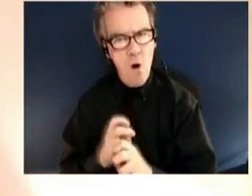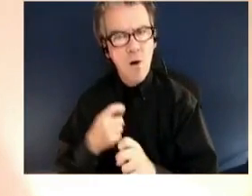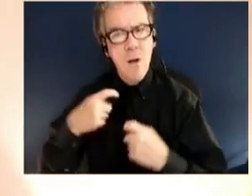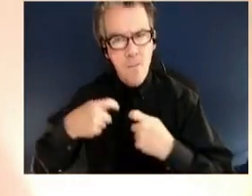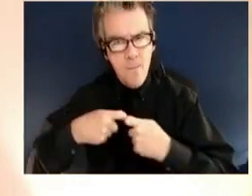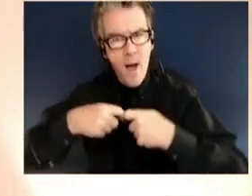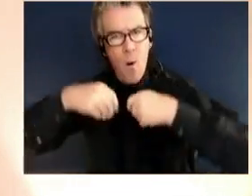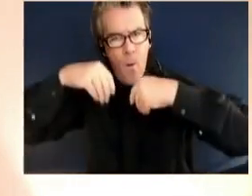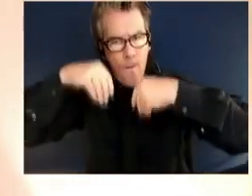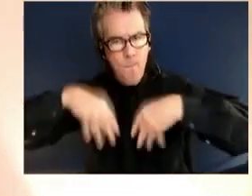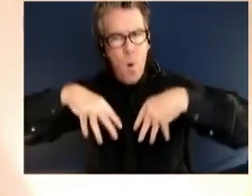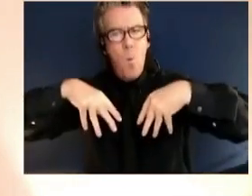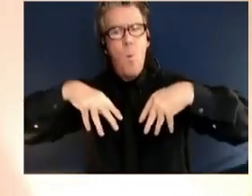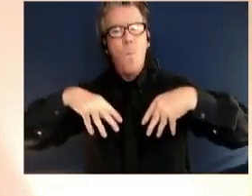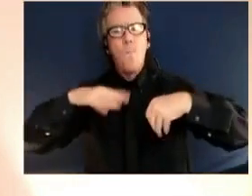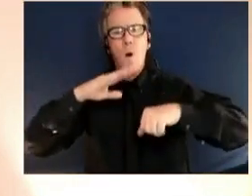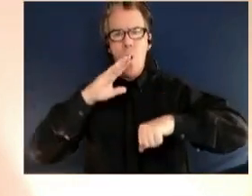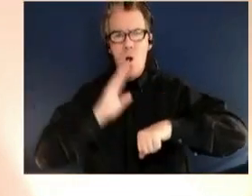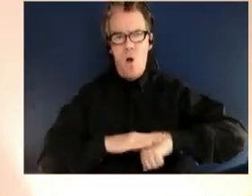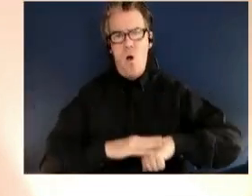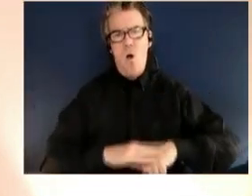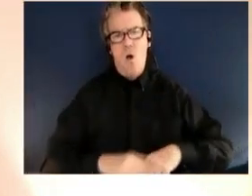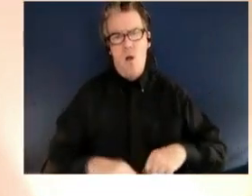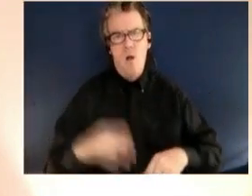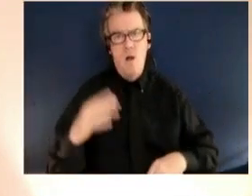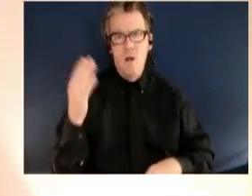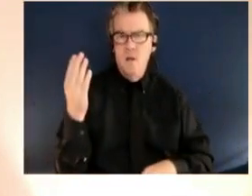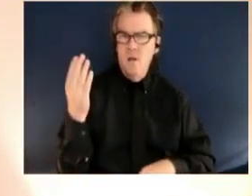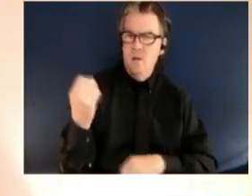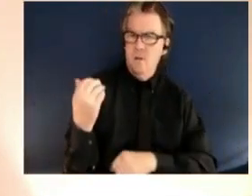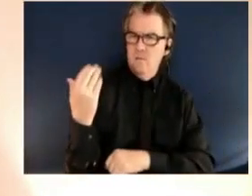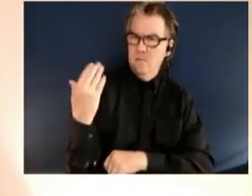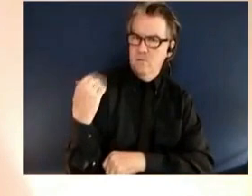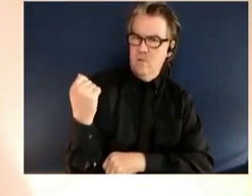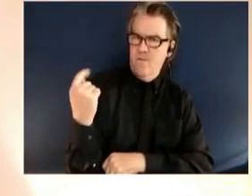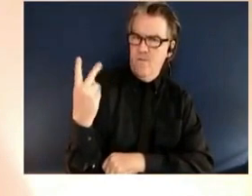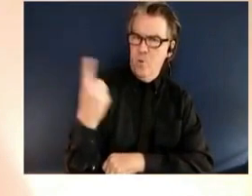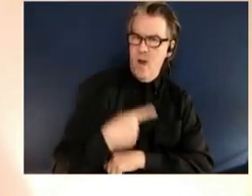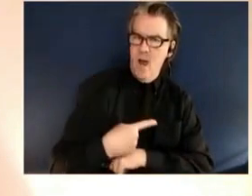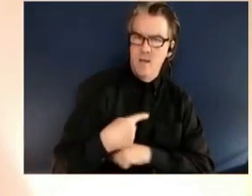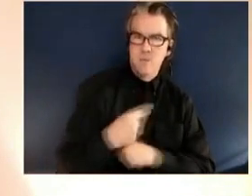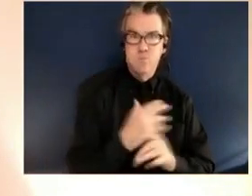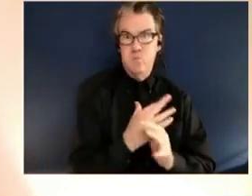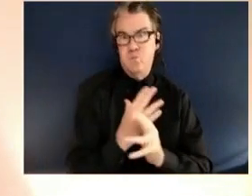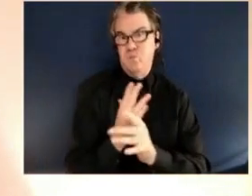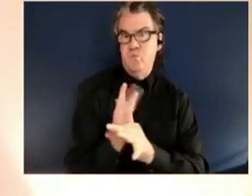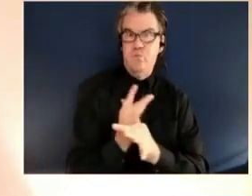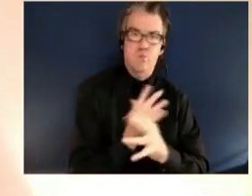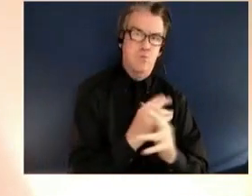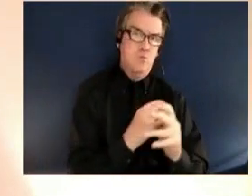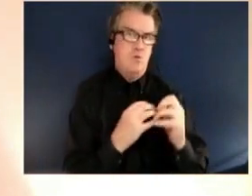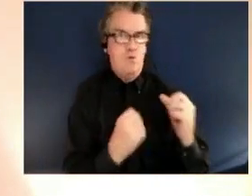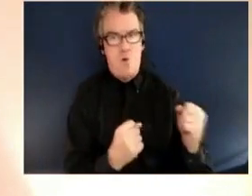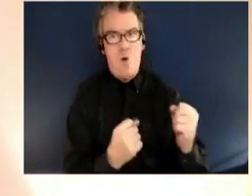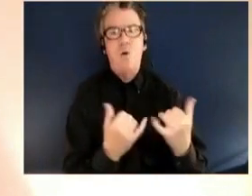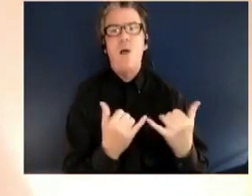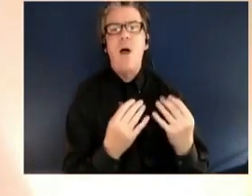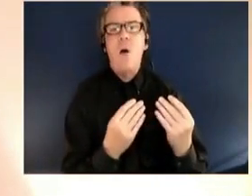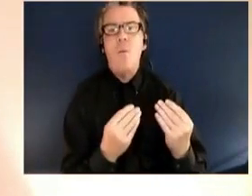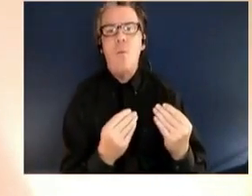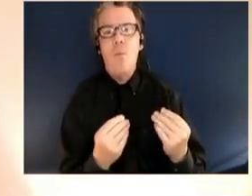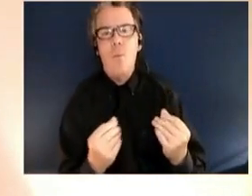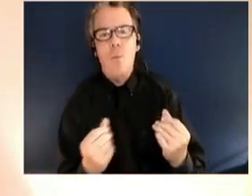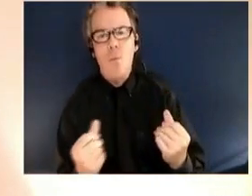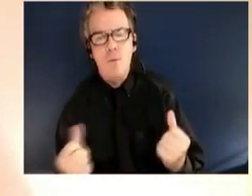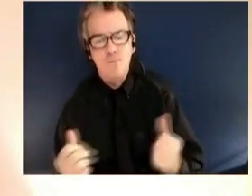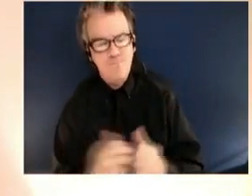were experiencing. Please know that we understand that power outages are hardships, especially